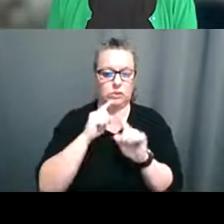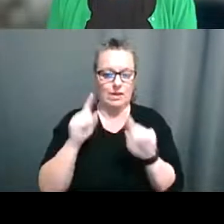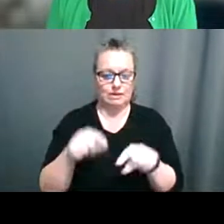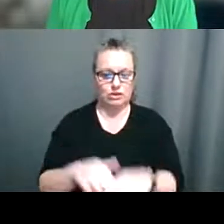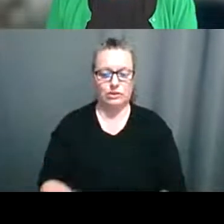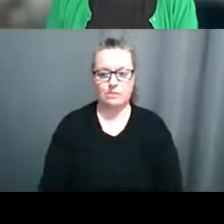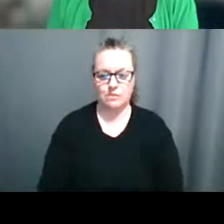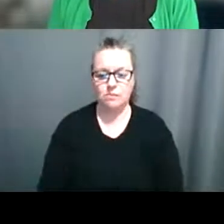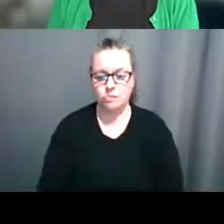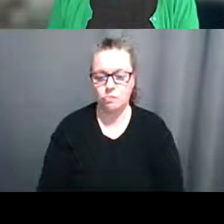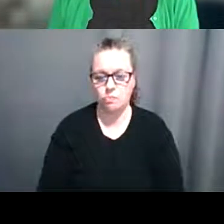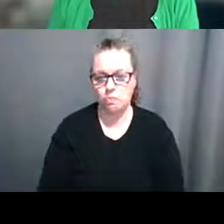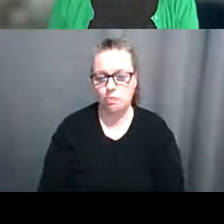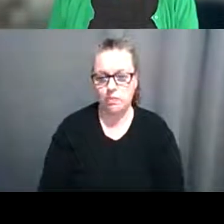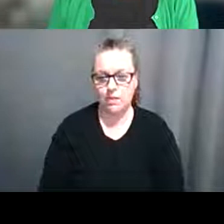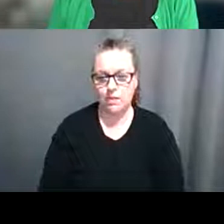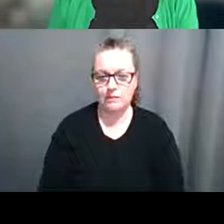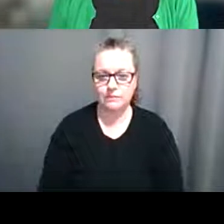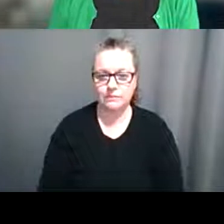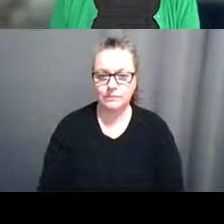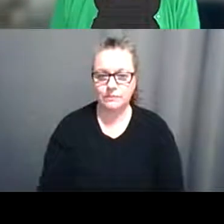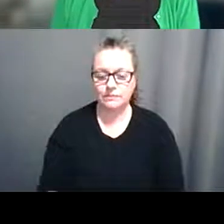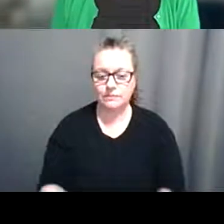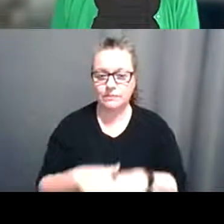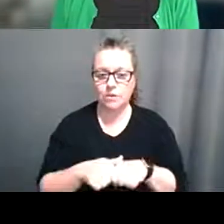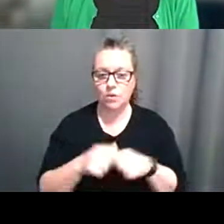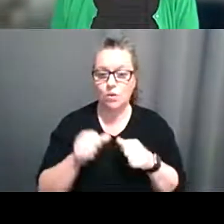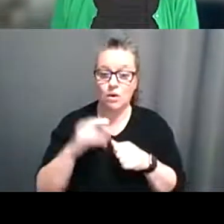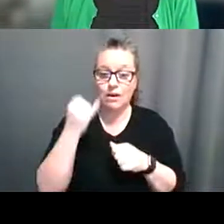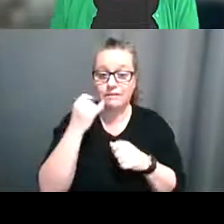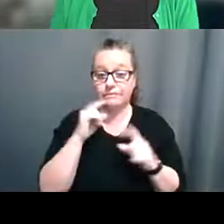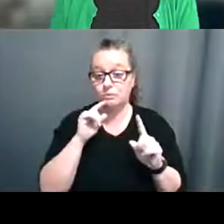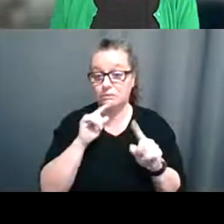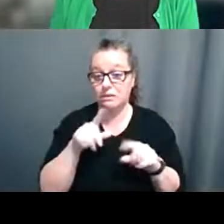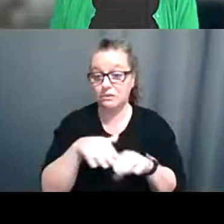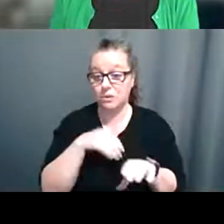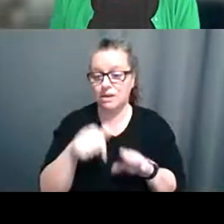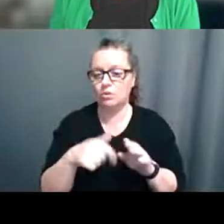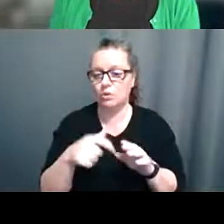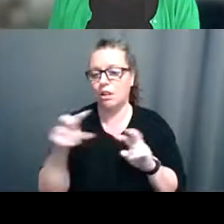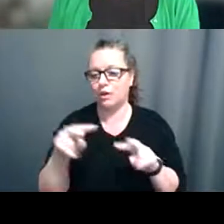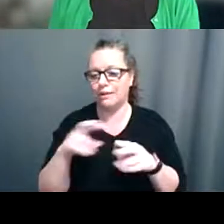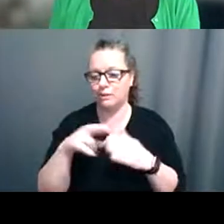minute, or when the responses slow down, whichever comes first, we will get the results.